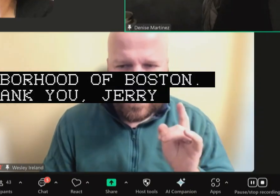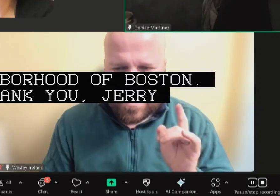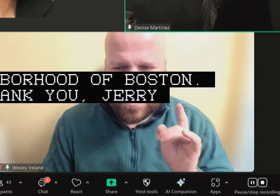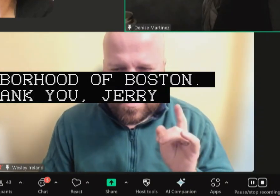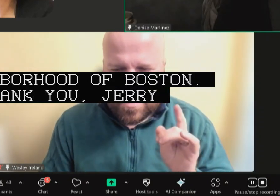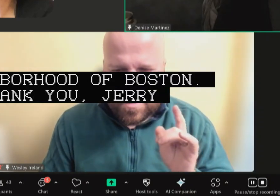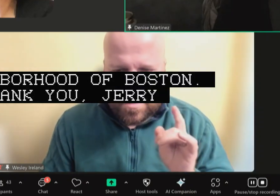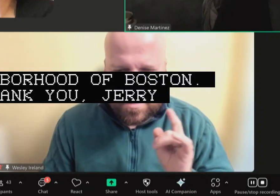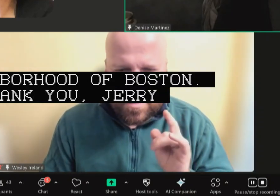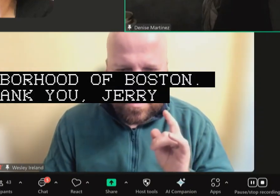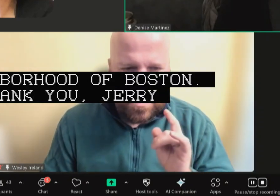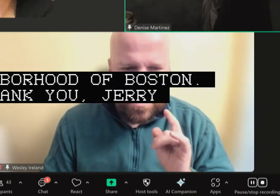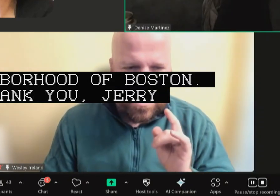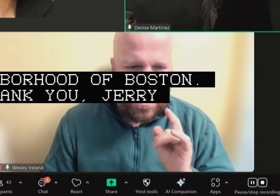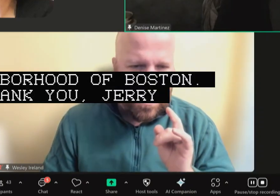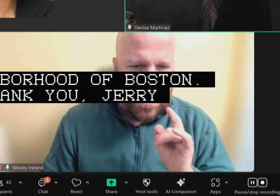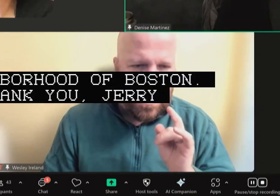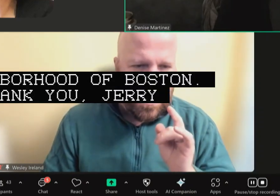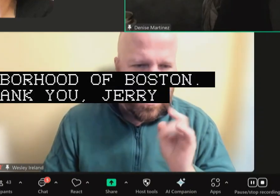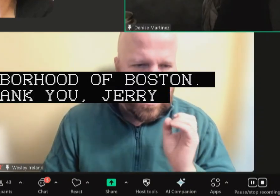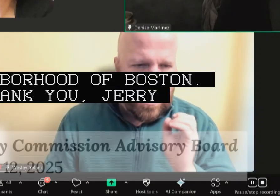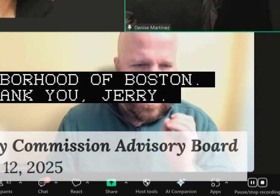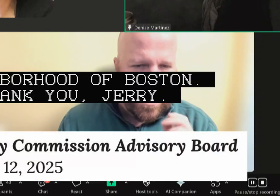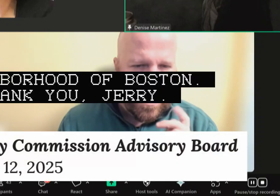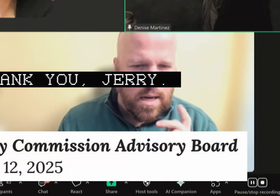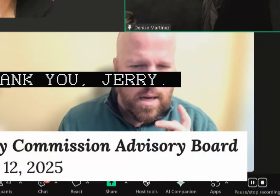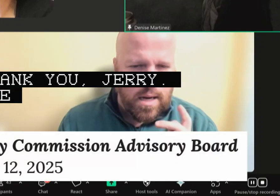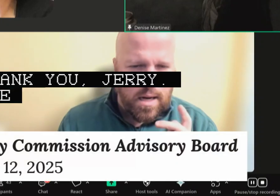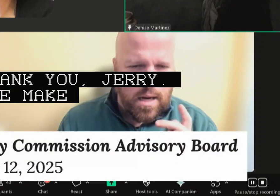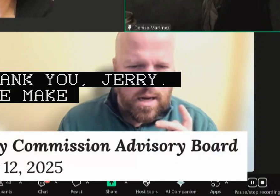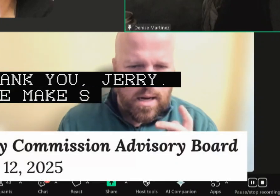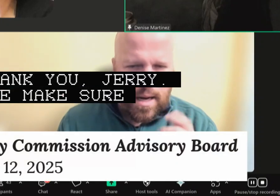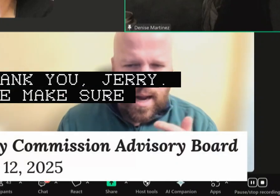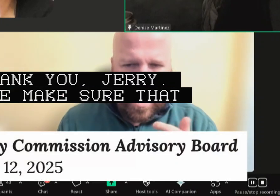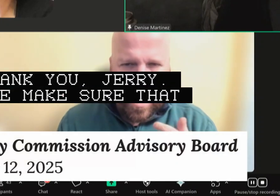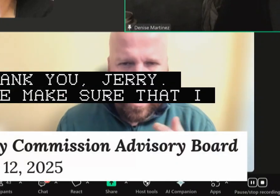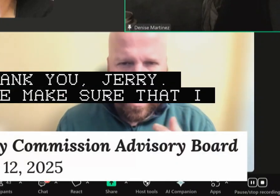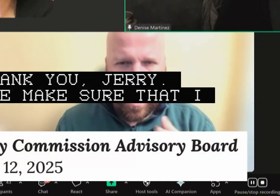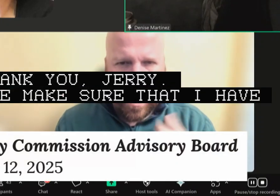Let me make sure that I've identified everybody who's here with us.